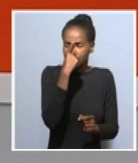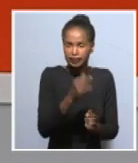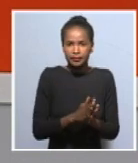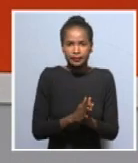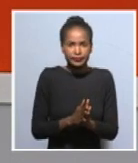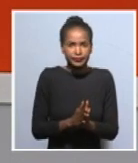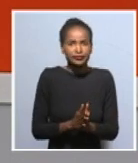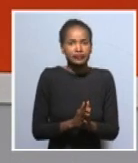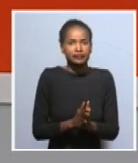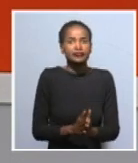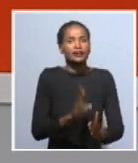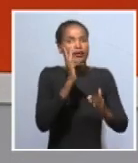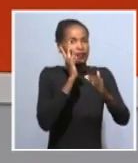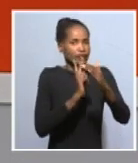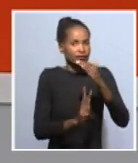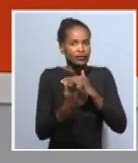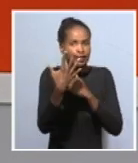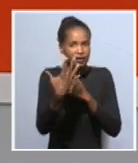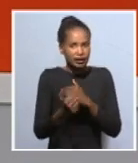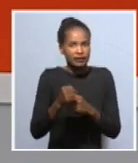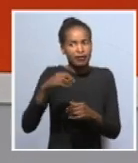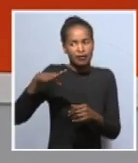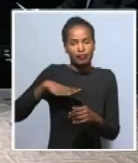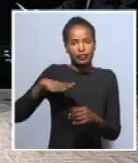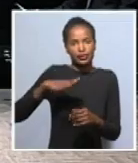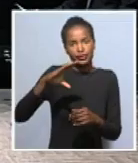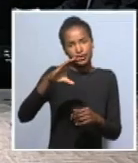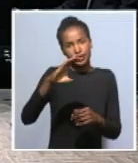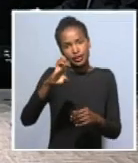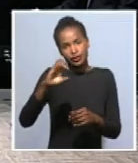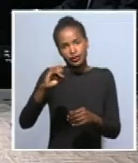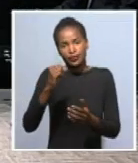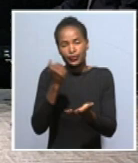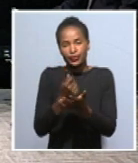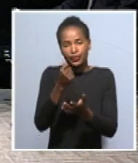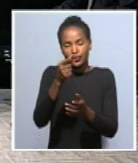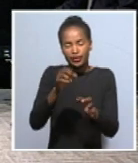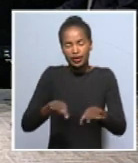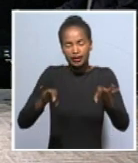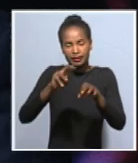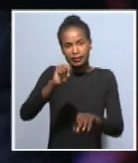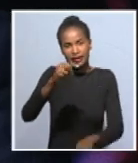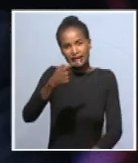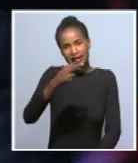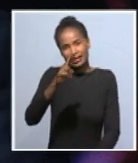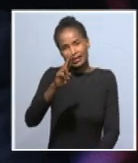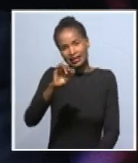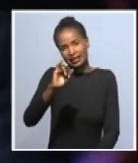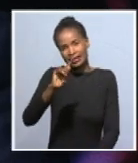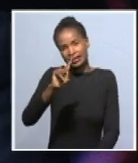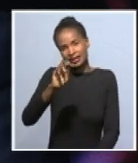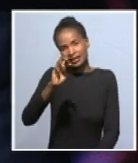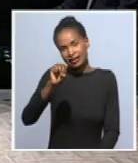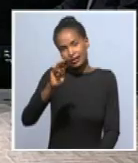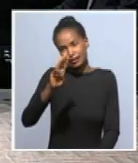by an esteemed panel, Mr. Sakaria Nyikembwa, CEO of Agribank. Good evening, sir, and welcome. Good evening. I'm